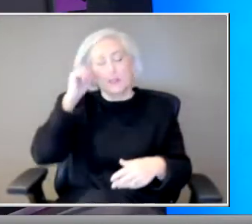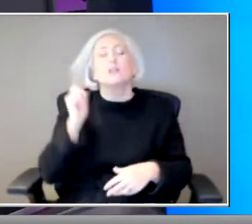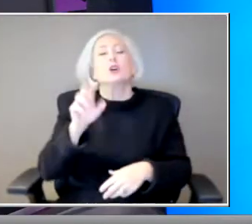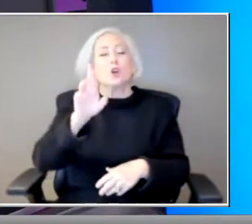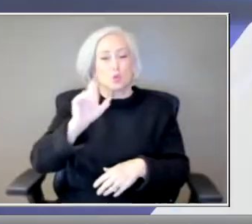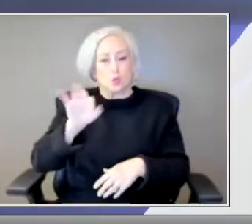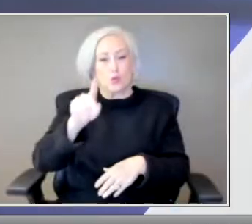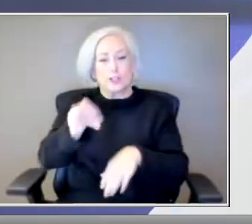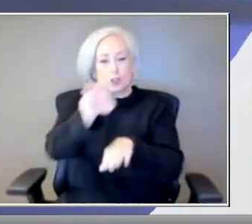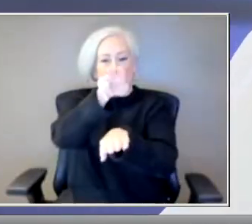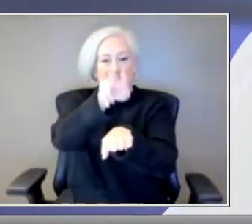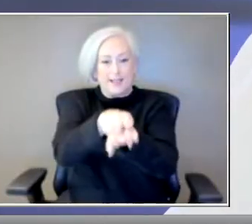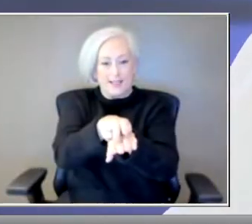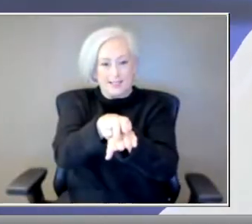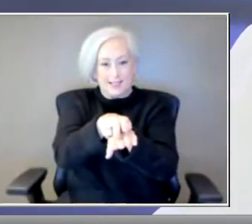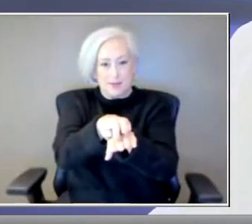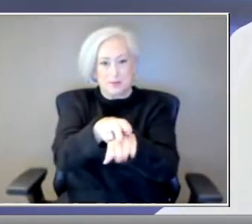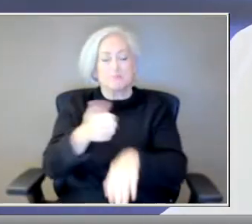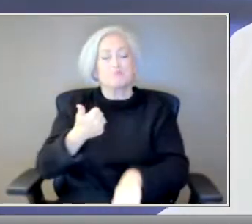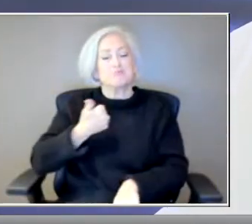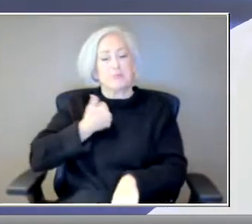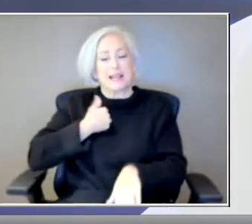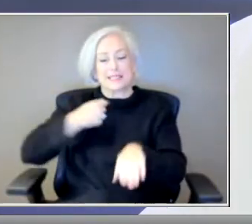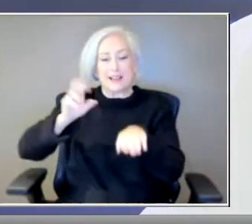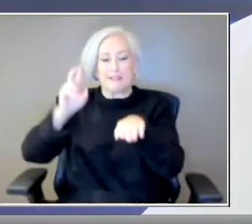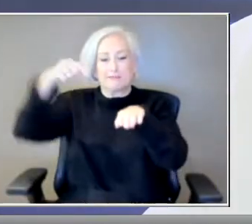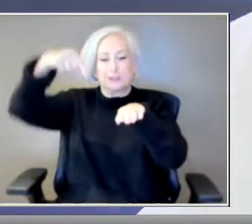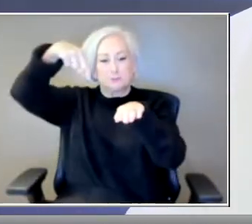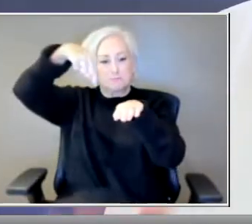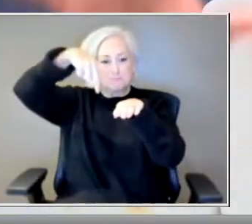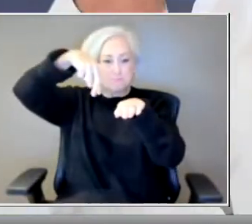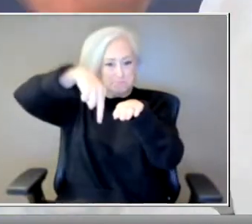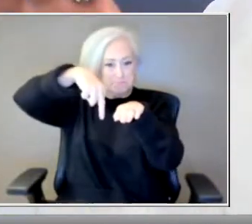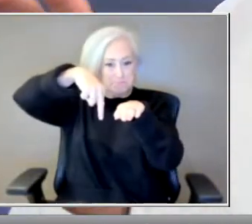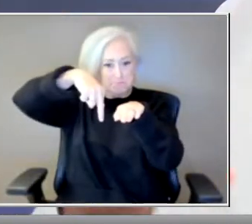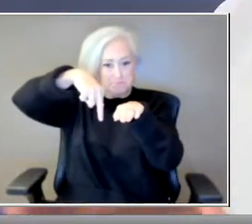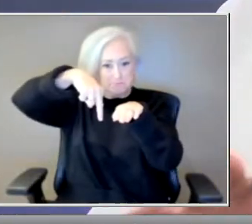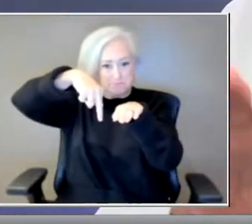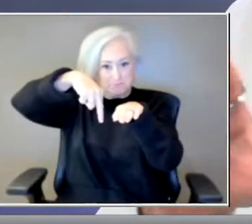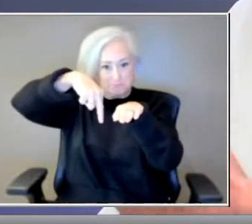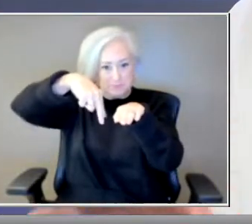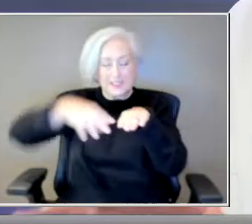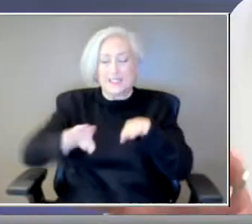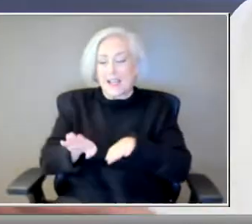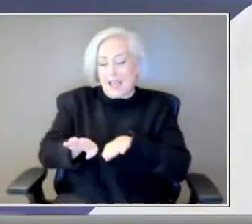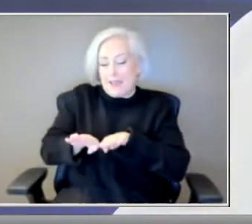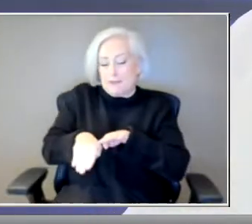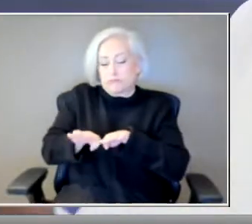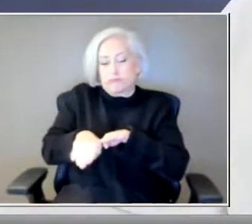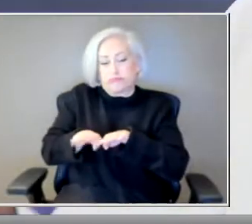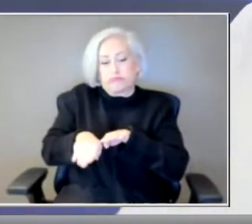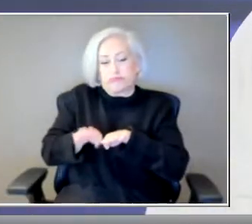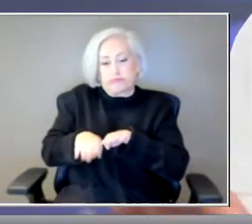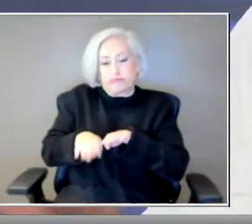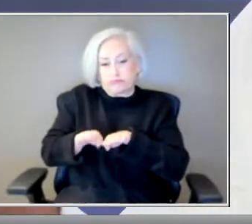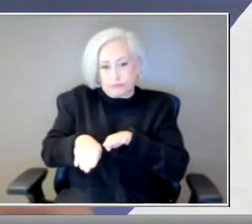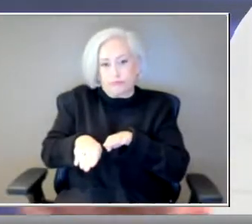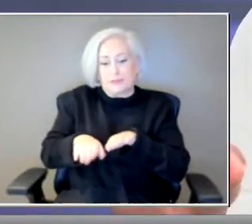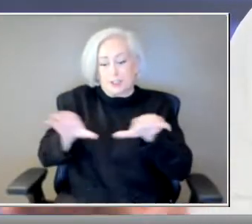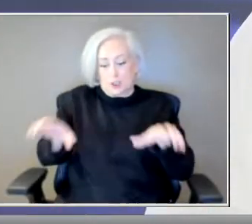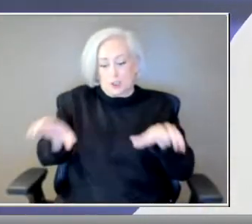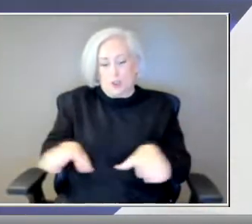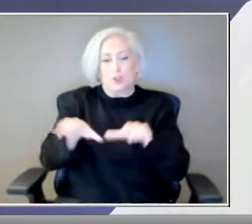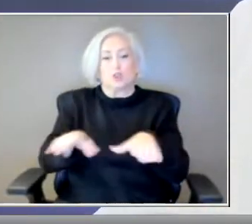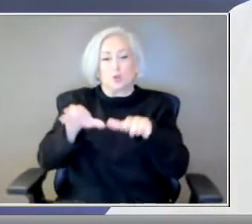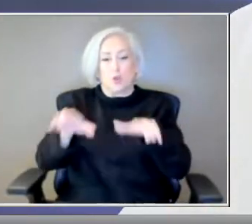him with these catheters, and I have a foot pedal that activates my X-ray machine so that I can see live the devices